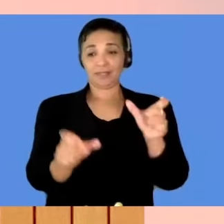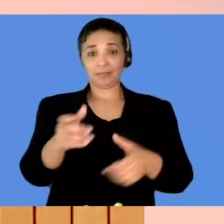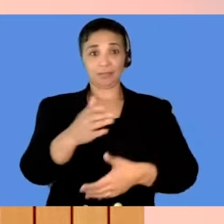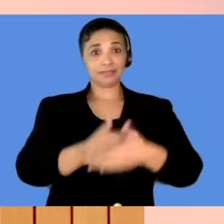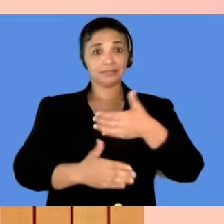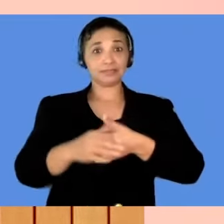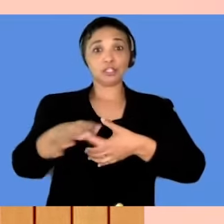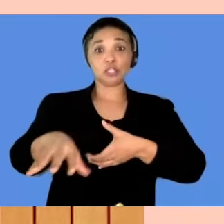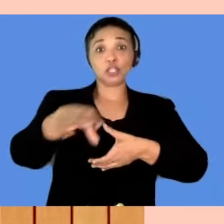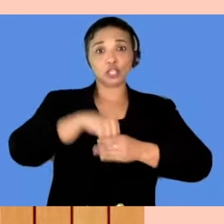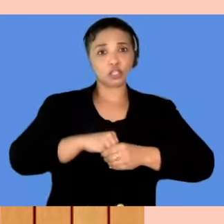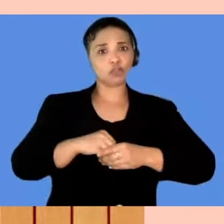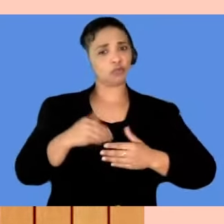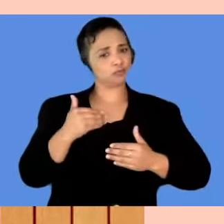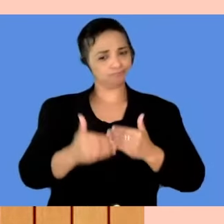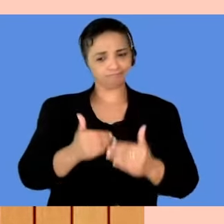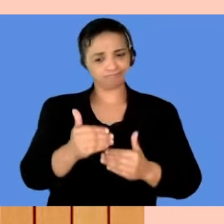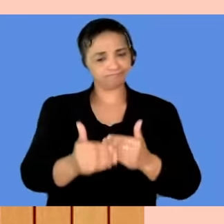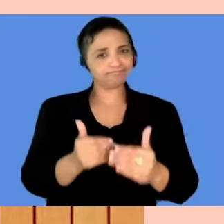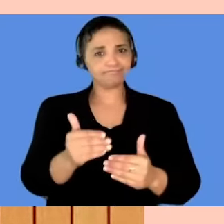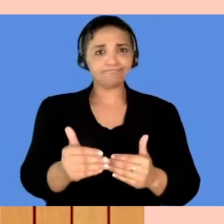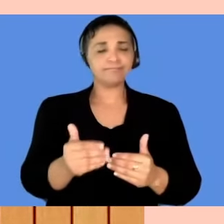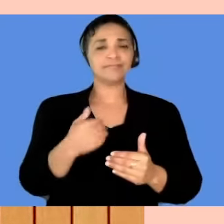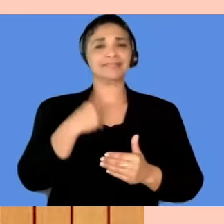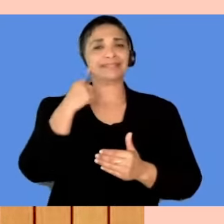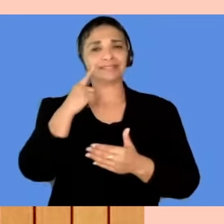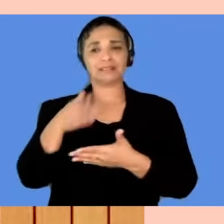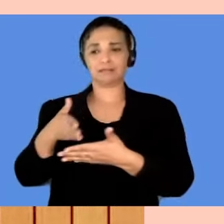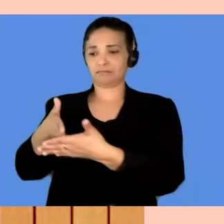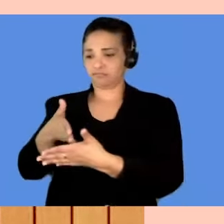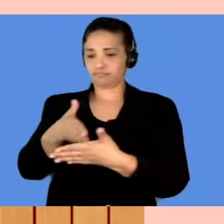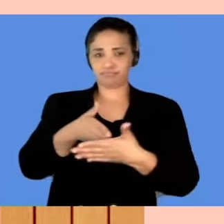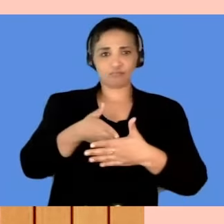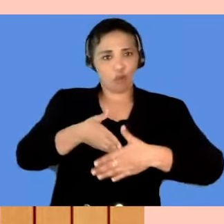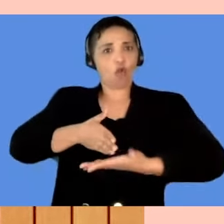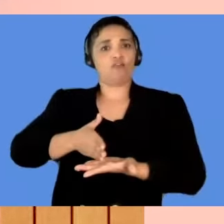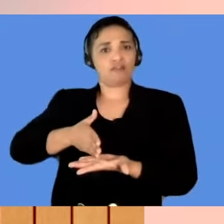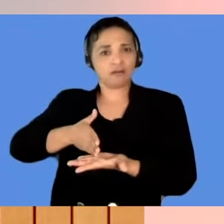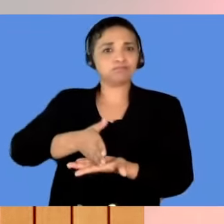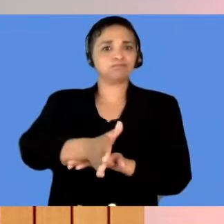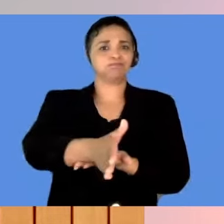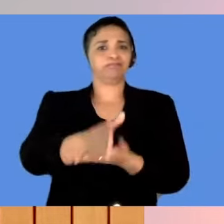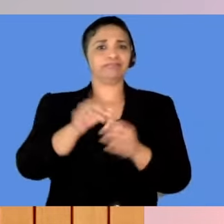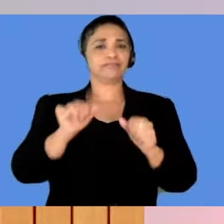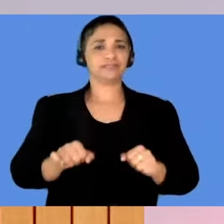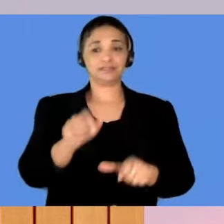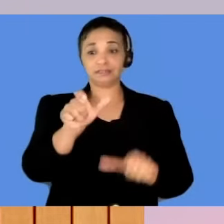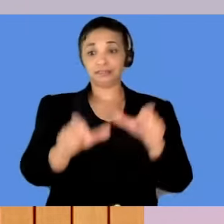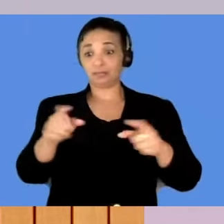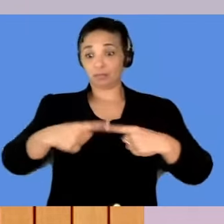process, I think a lot of these barriers will be there, and all of us will be able to support in creating that kind of thing.